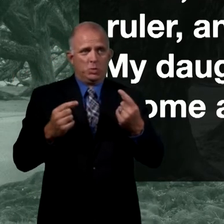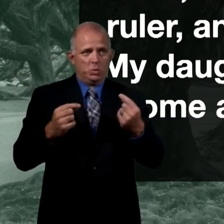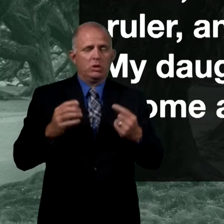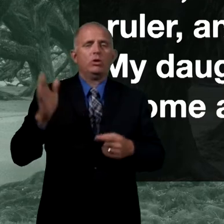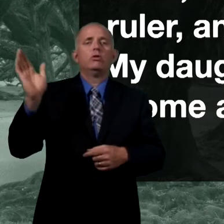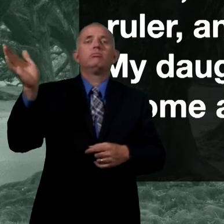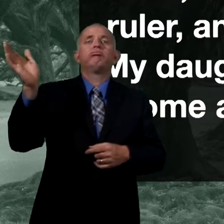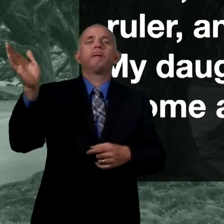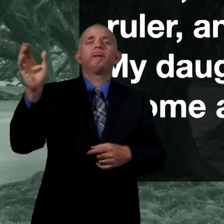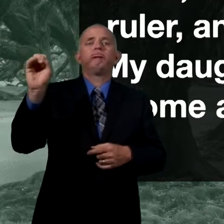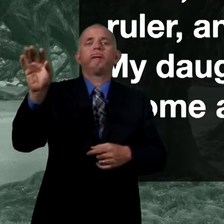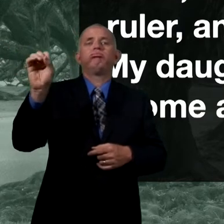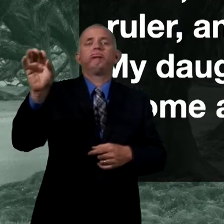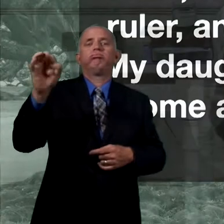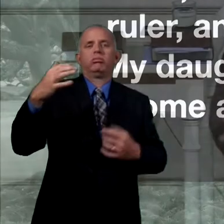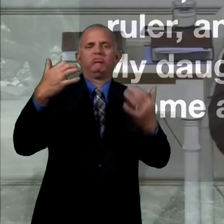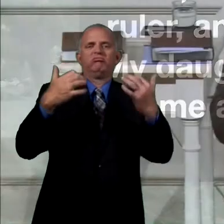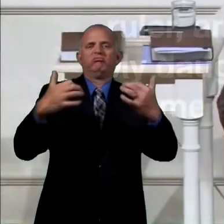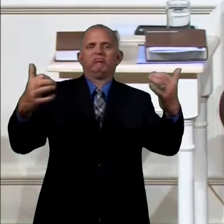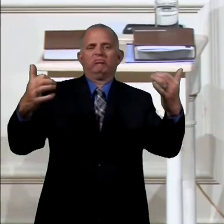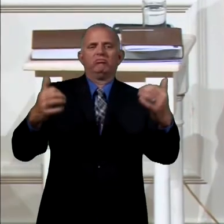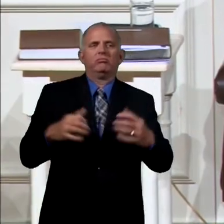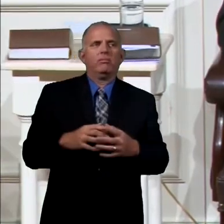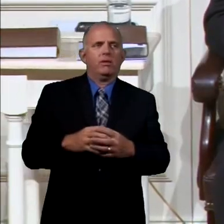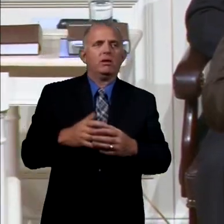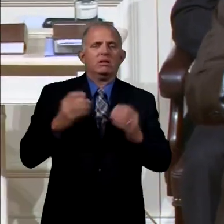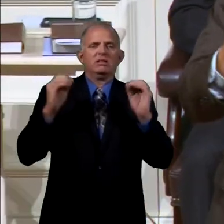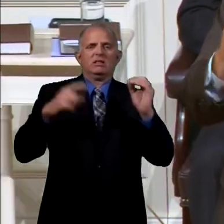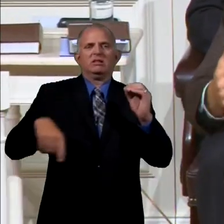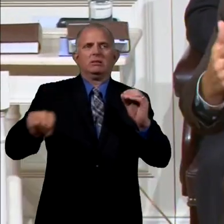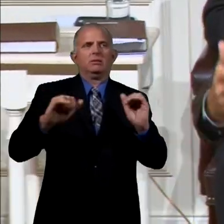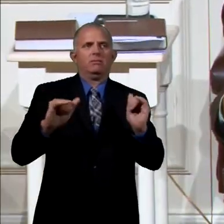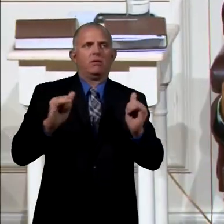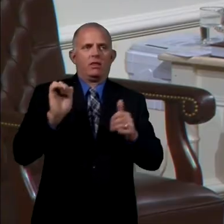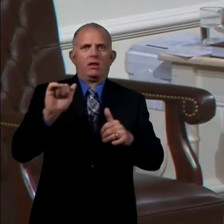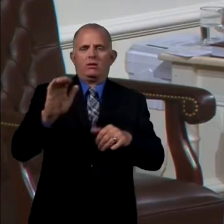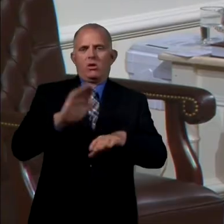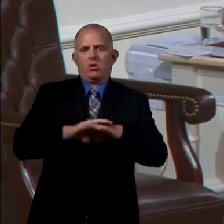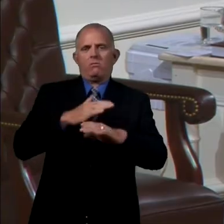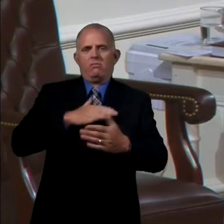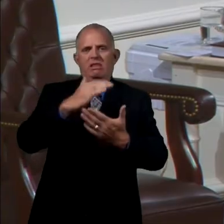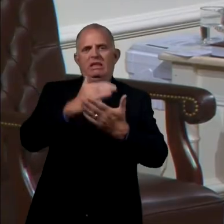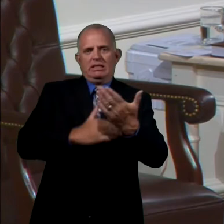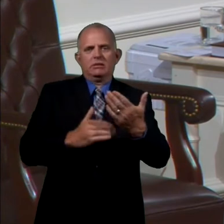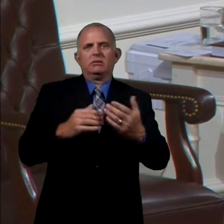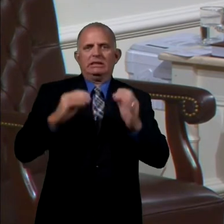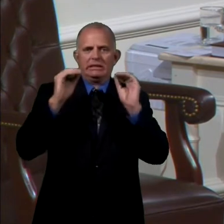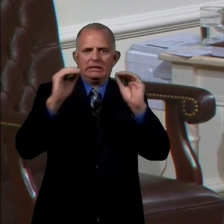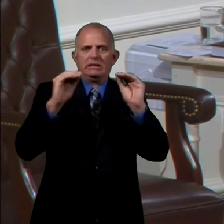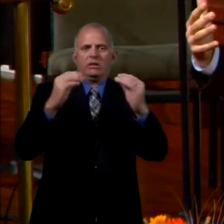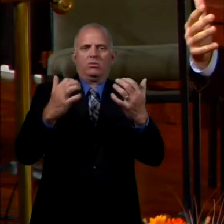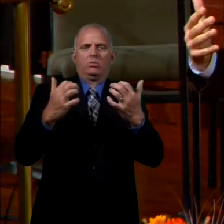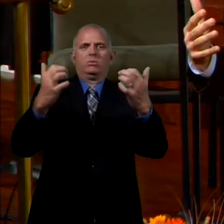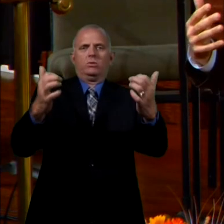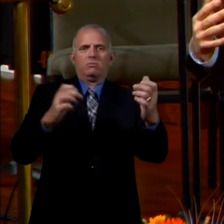people. It would be like if I'm teaching you today, that was on Jesus' list. He is teaching a large group of people who is coming out to see him. And they said,